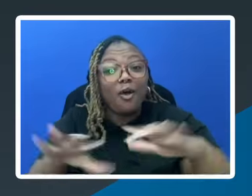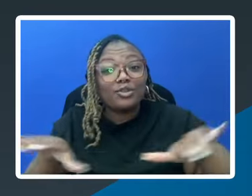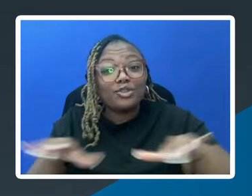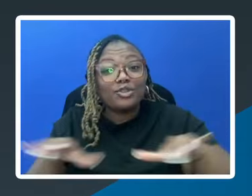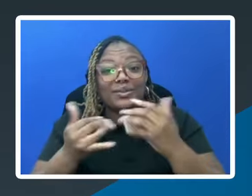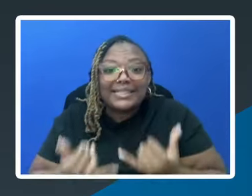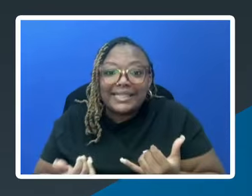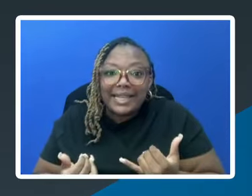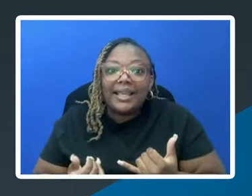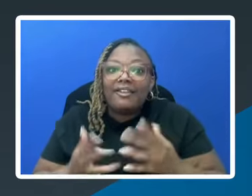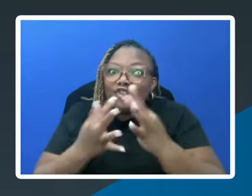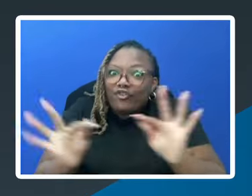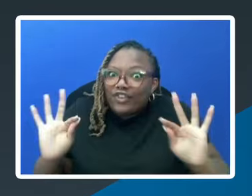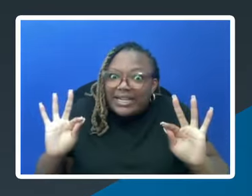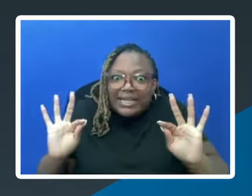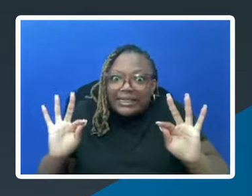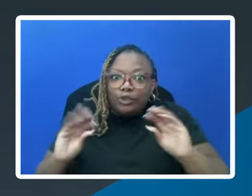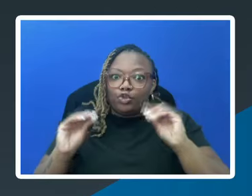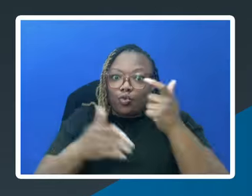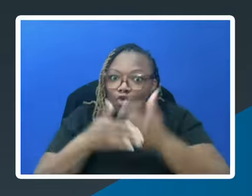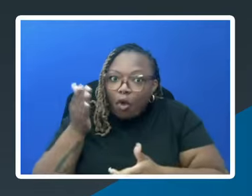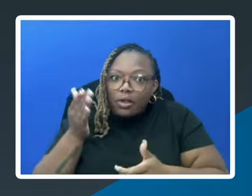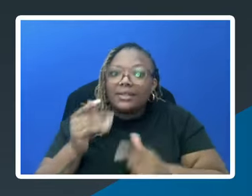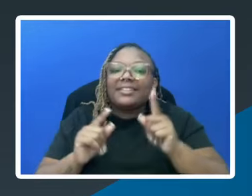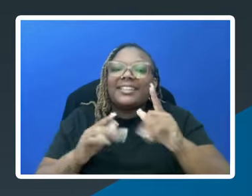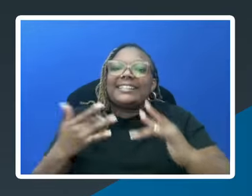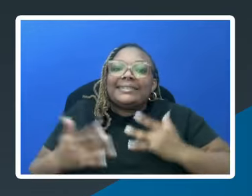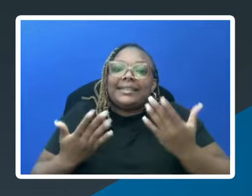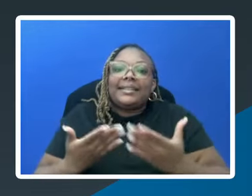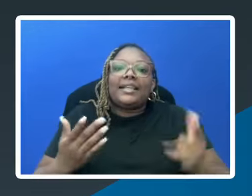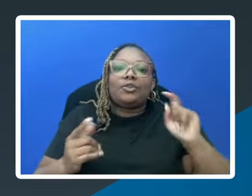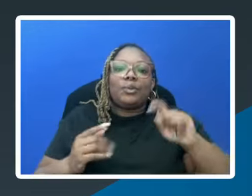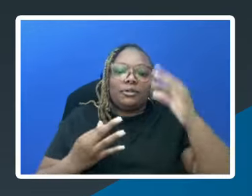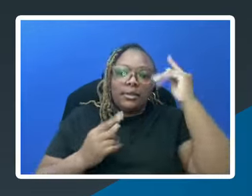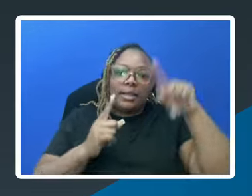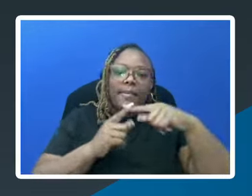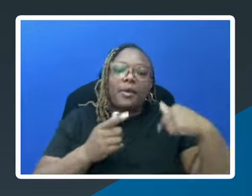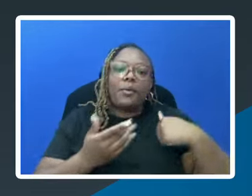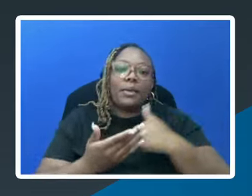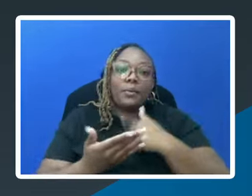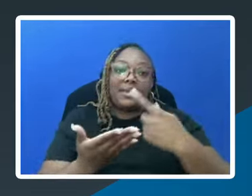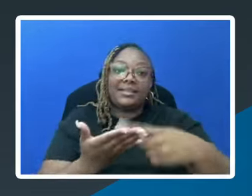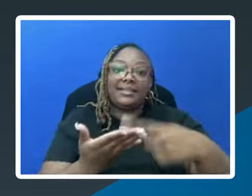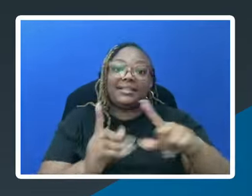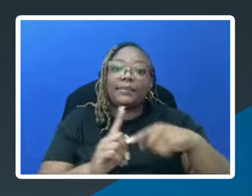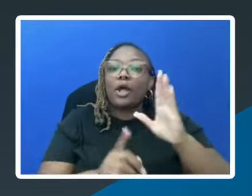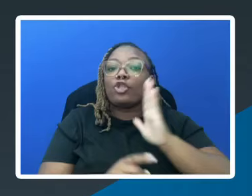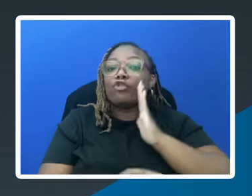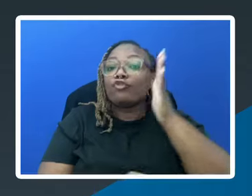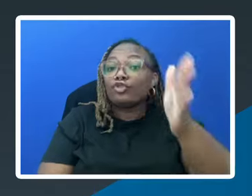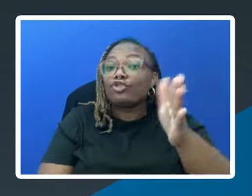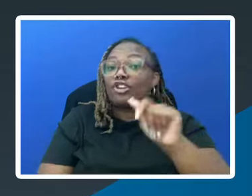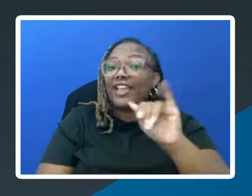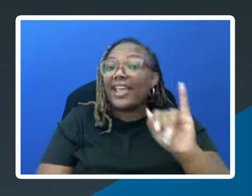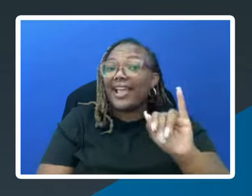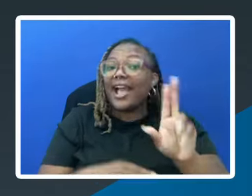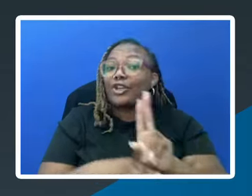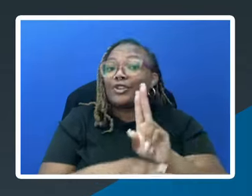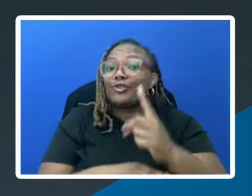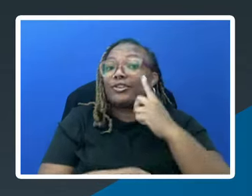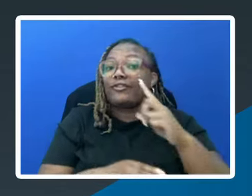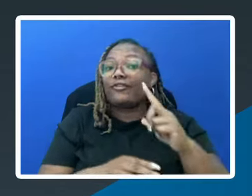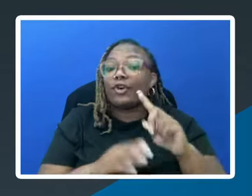And so this is the exciting stuff that we need to be thinking about when we're talking about the future of AI for learning. All